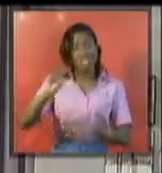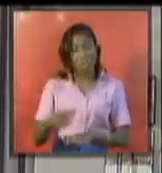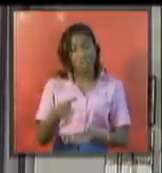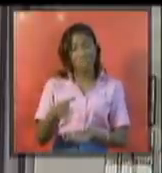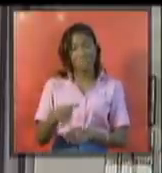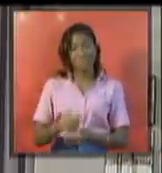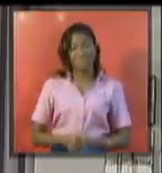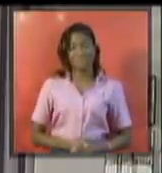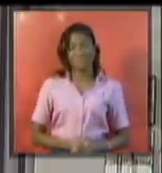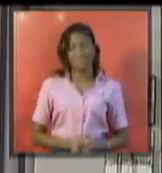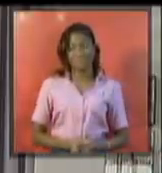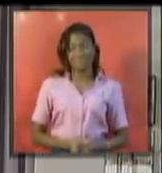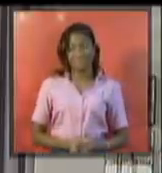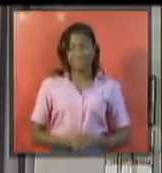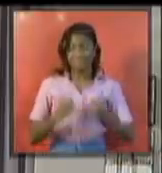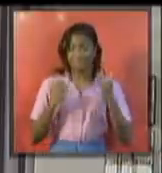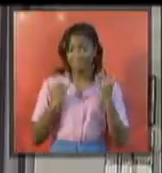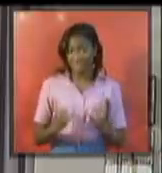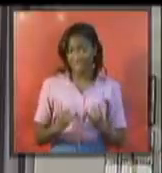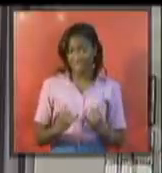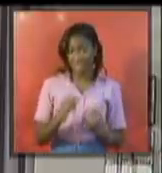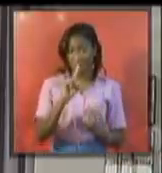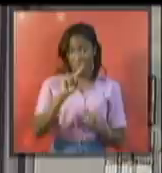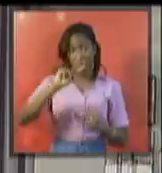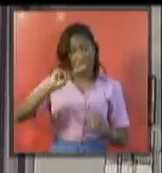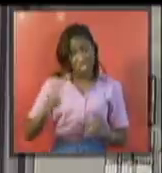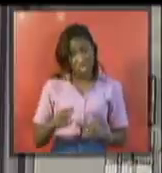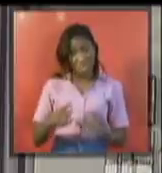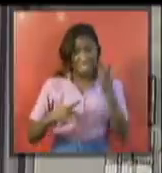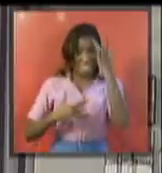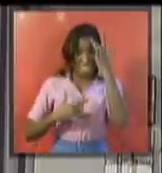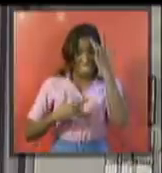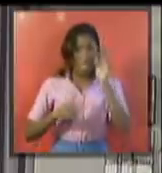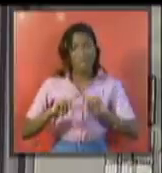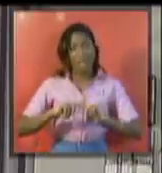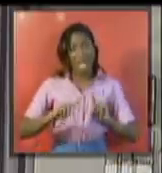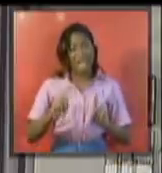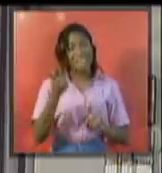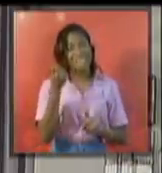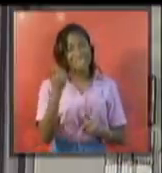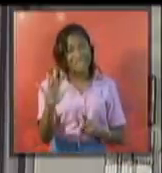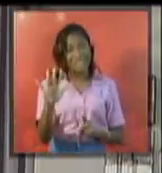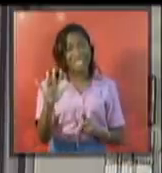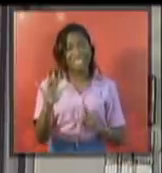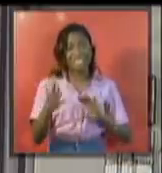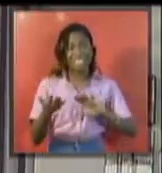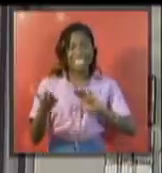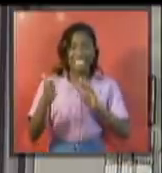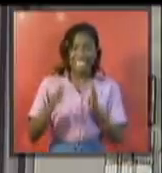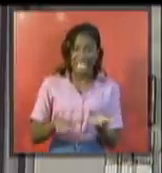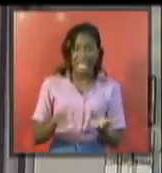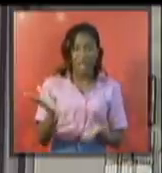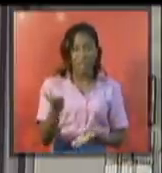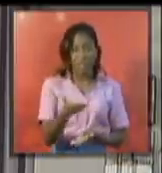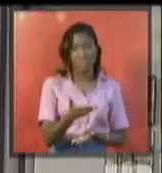In those 1,000 cases, unfortunately, we have had 15 deaths, and our deepest condolences go